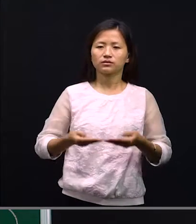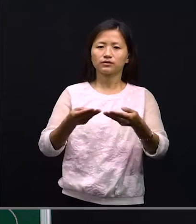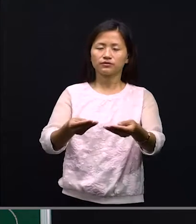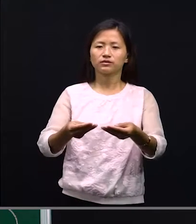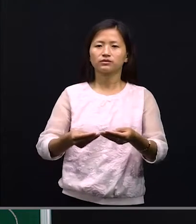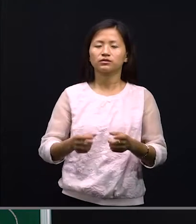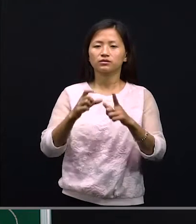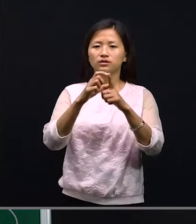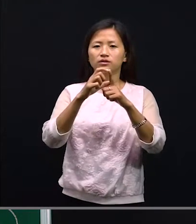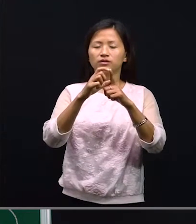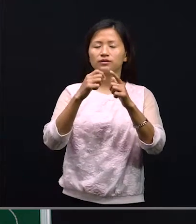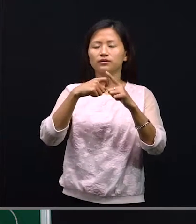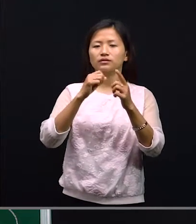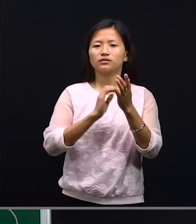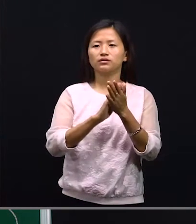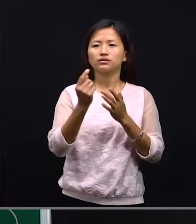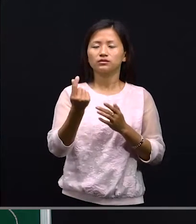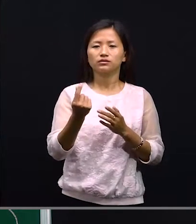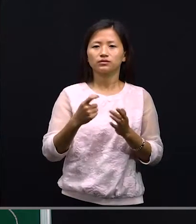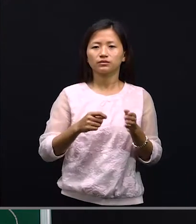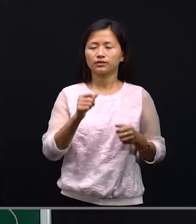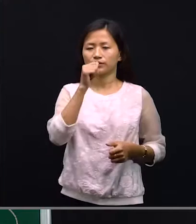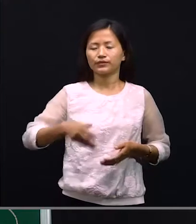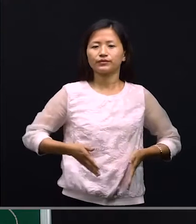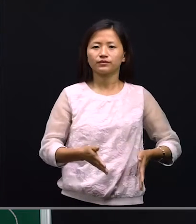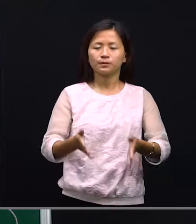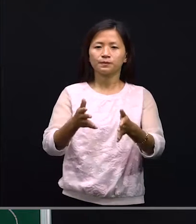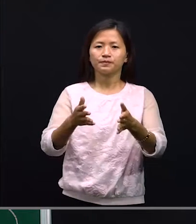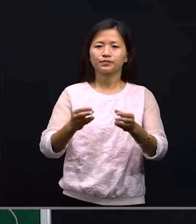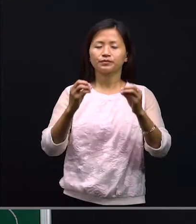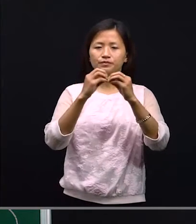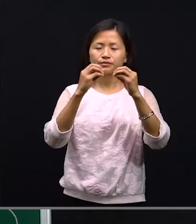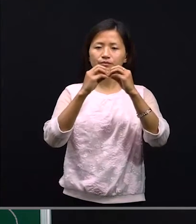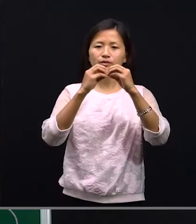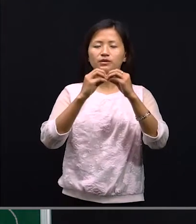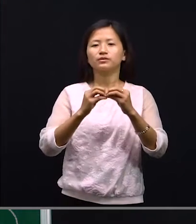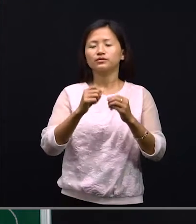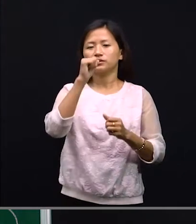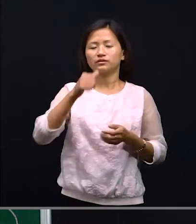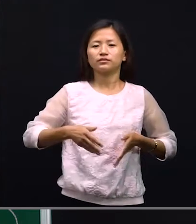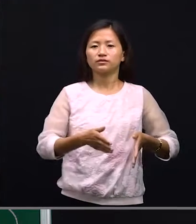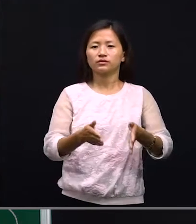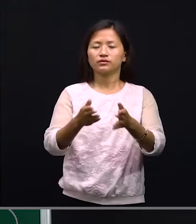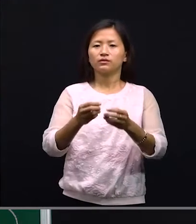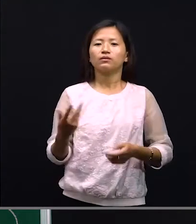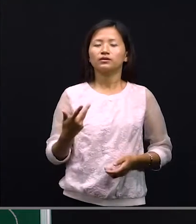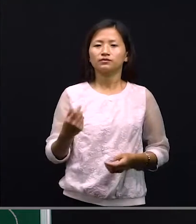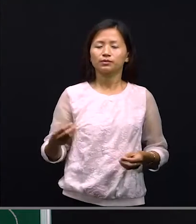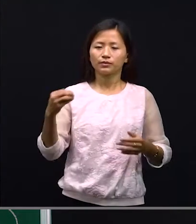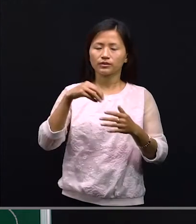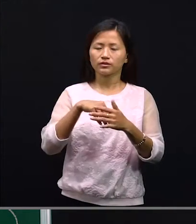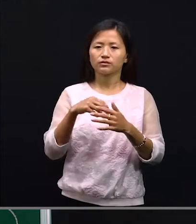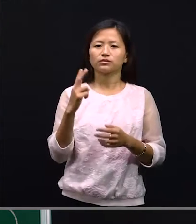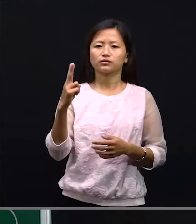Diku River. All right, now the difference between this Brahmaputra River and Chinwin River, why I have mentioned these two rivers,